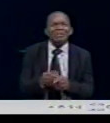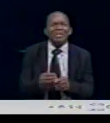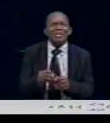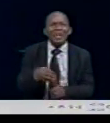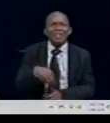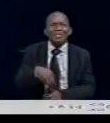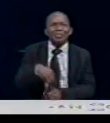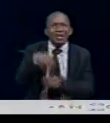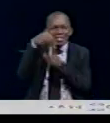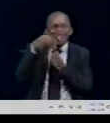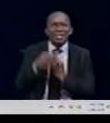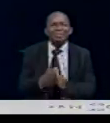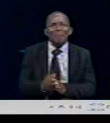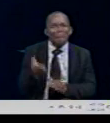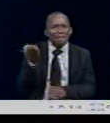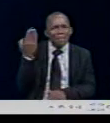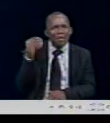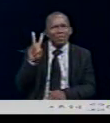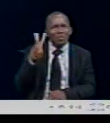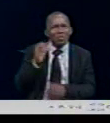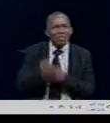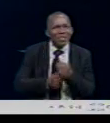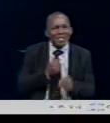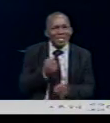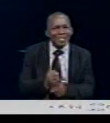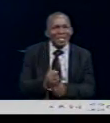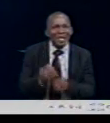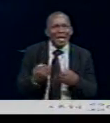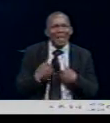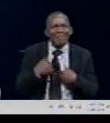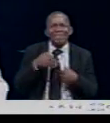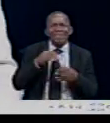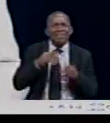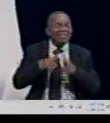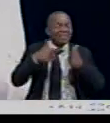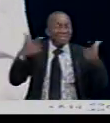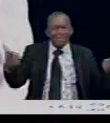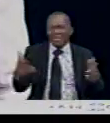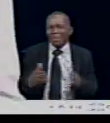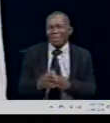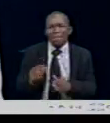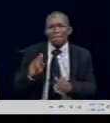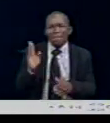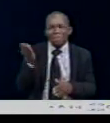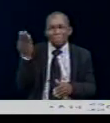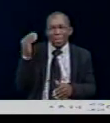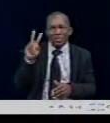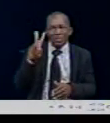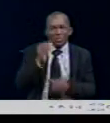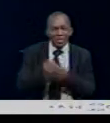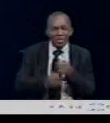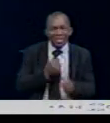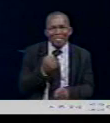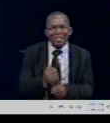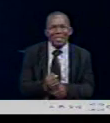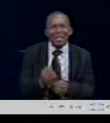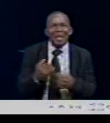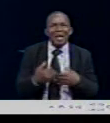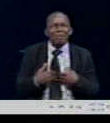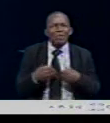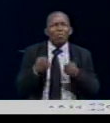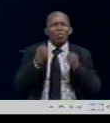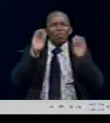The past 2 years had been unprecedented. The past 2 years had been